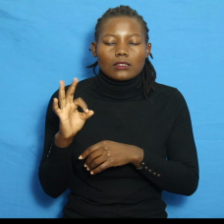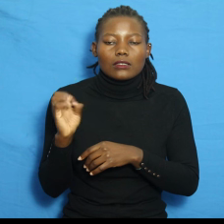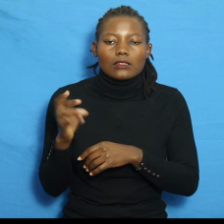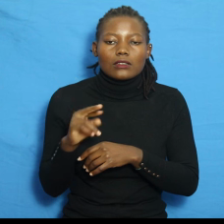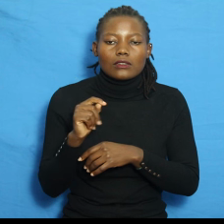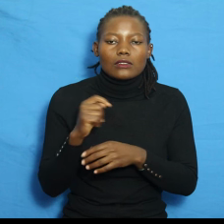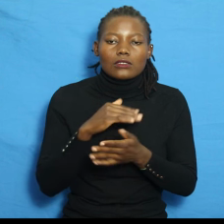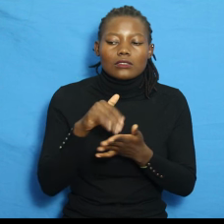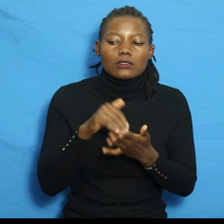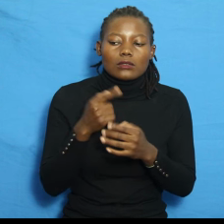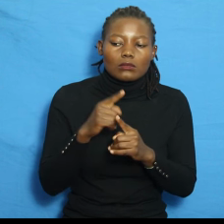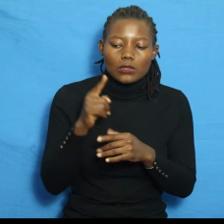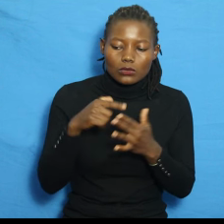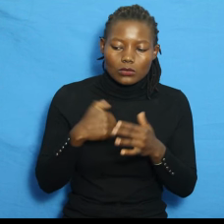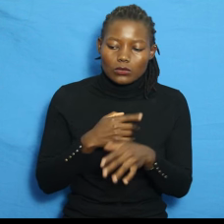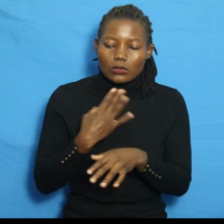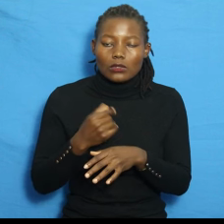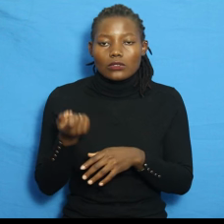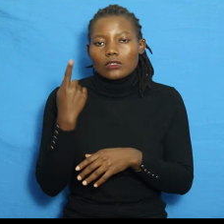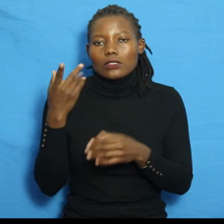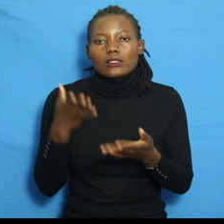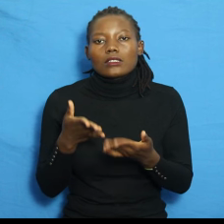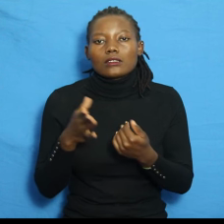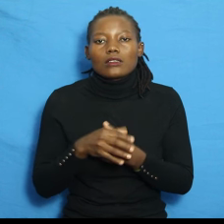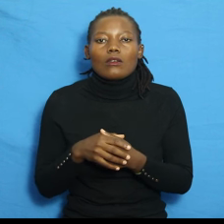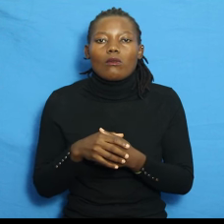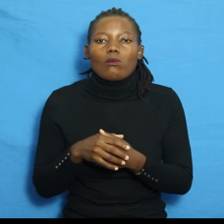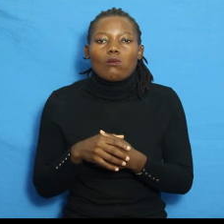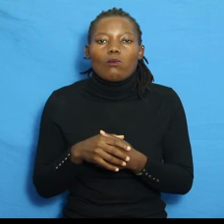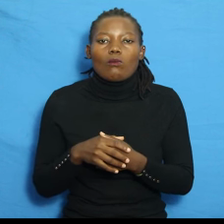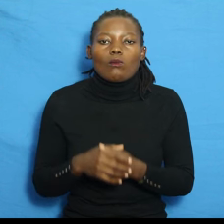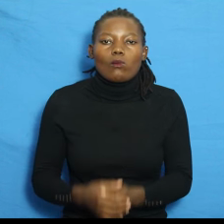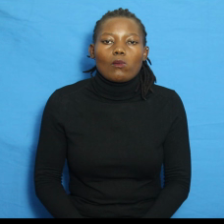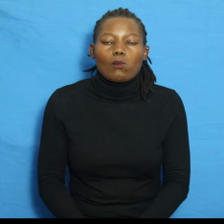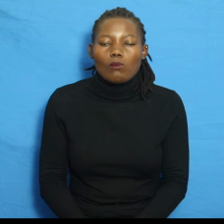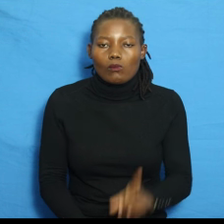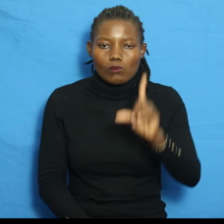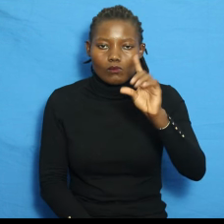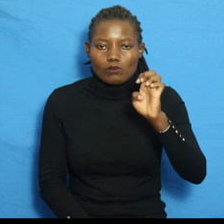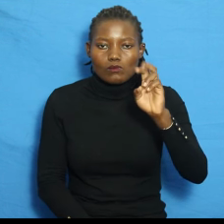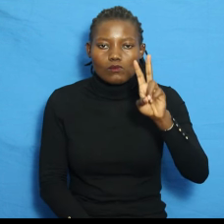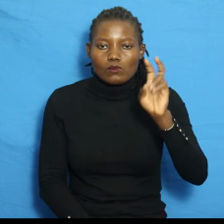effort is in the middle. But what we want to understand here is that